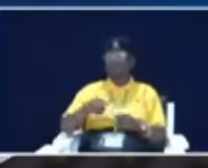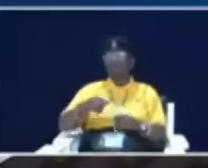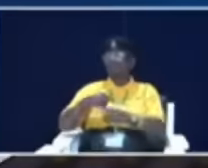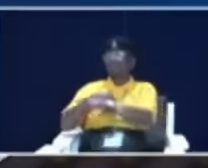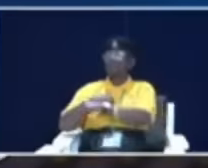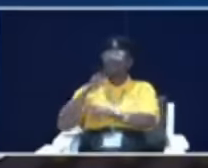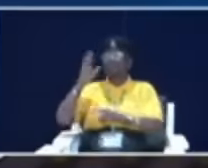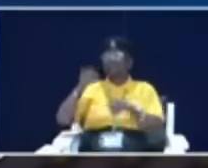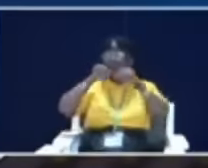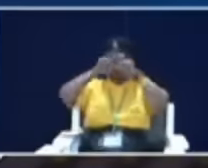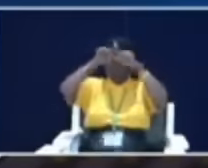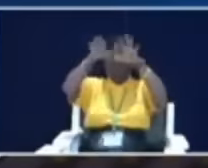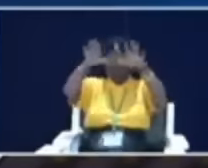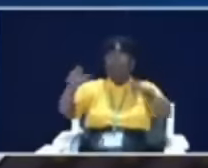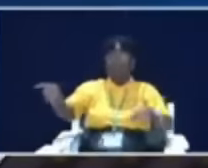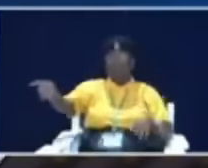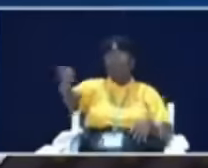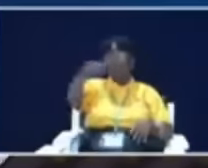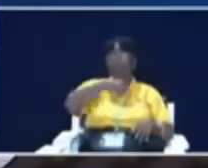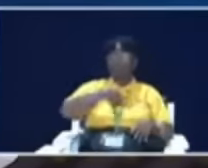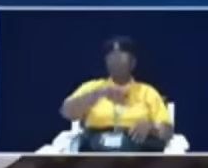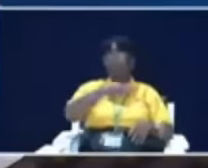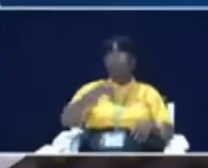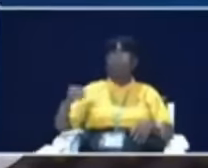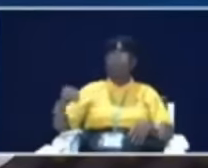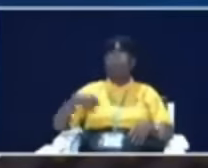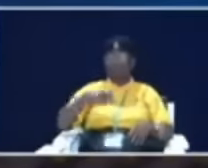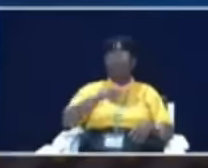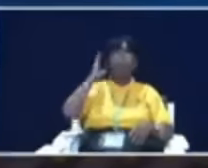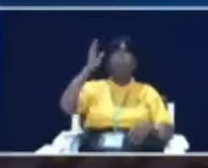And then we'll go on to the deliverance service. Over.